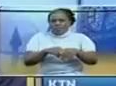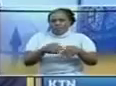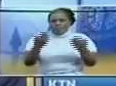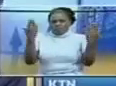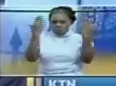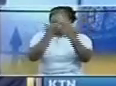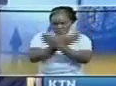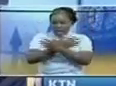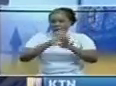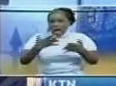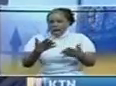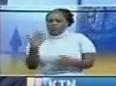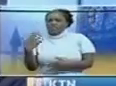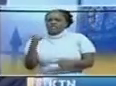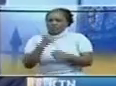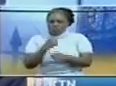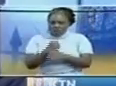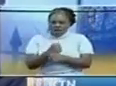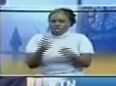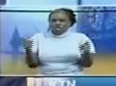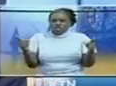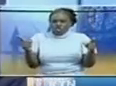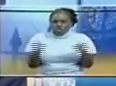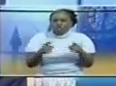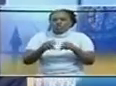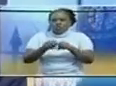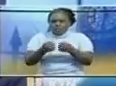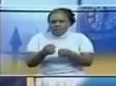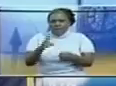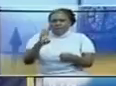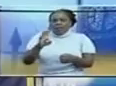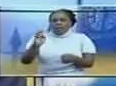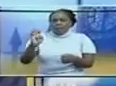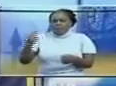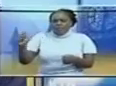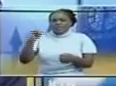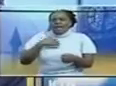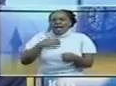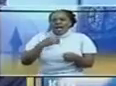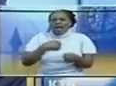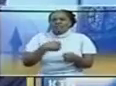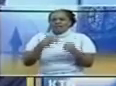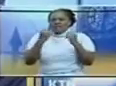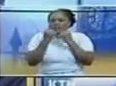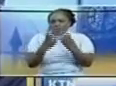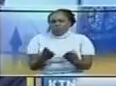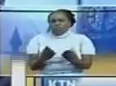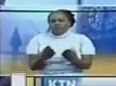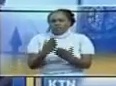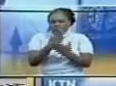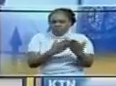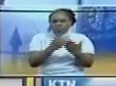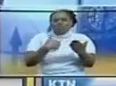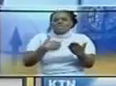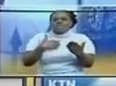Tonight, How Things Work takes a short break. KTN's Betty Kyalo has brought you 20 episodes of the information segment, and we